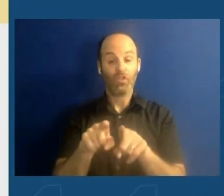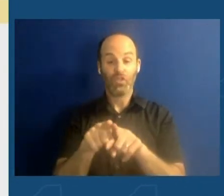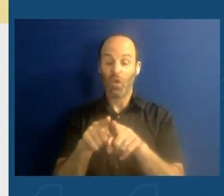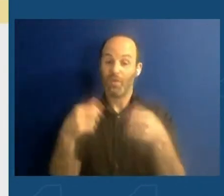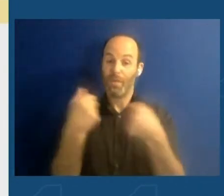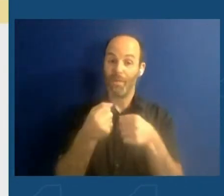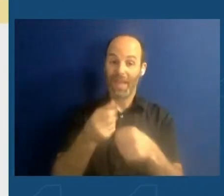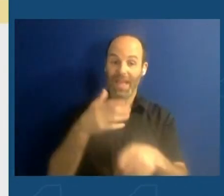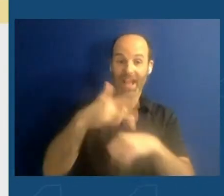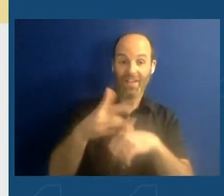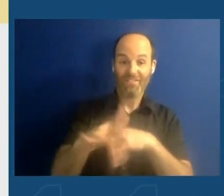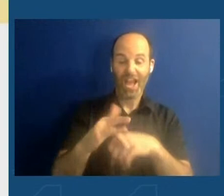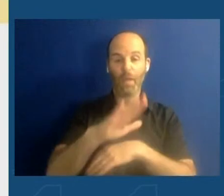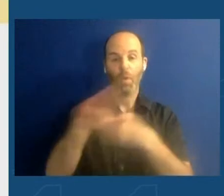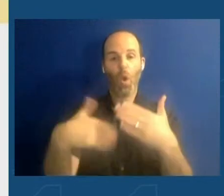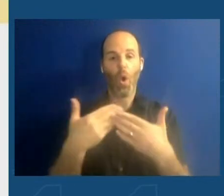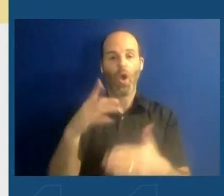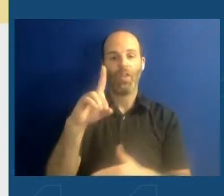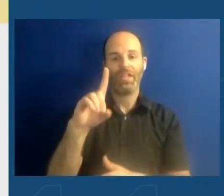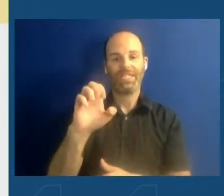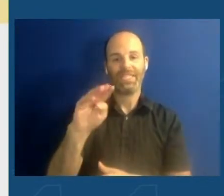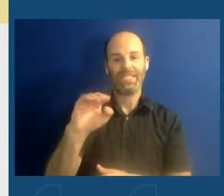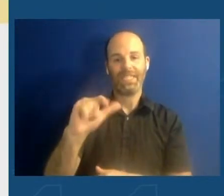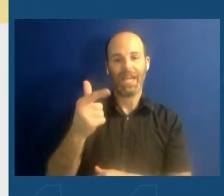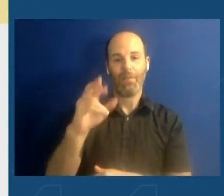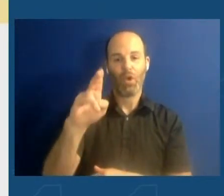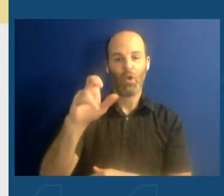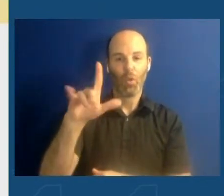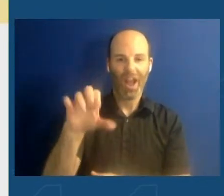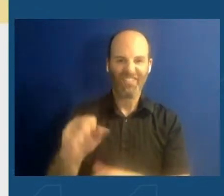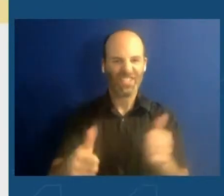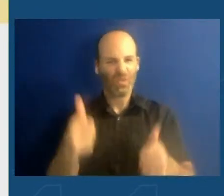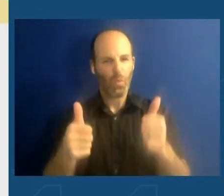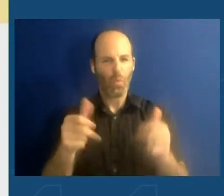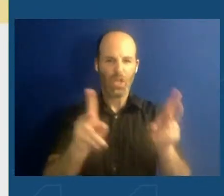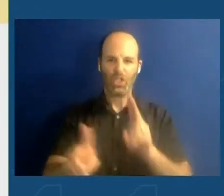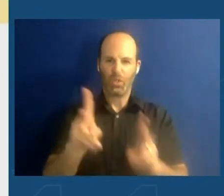the demographics of people who are diagnosed with